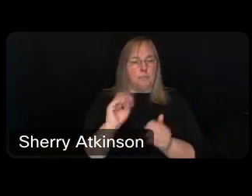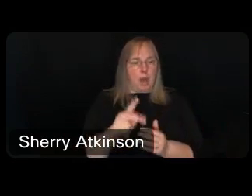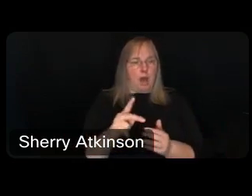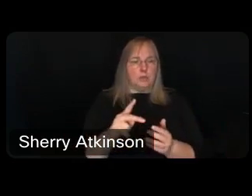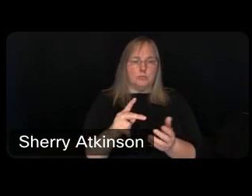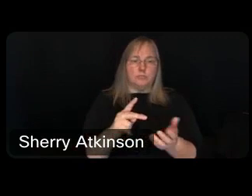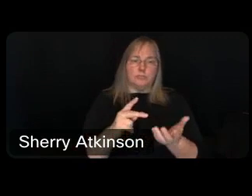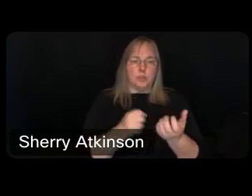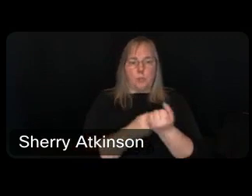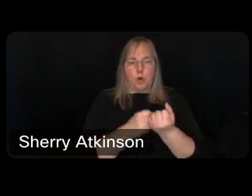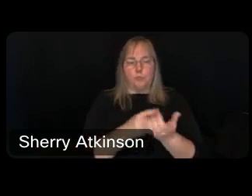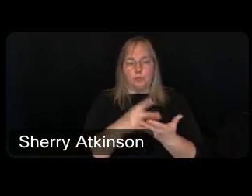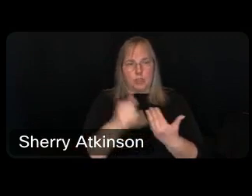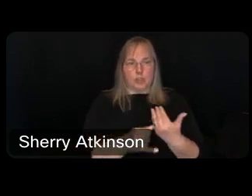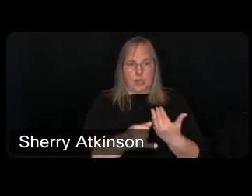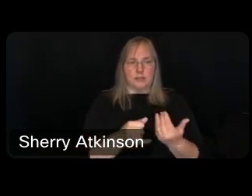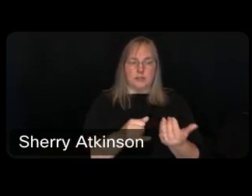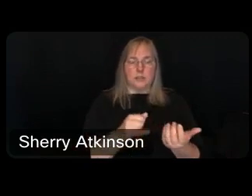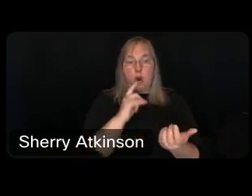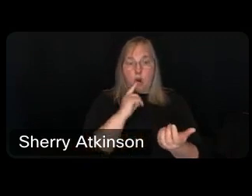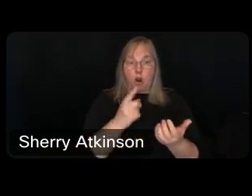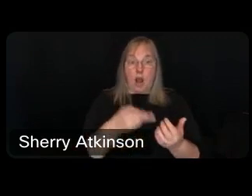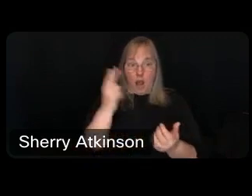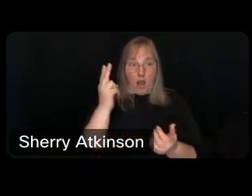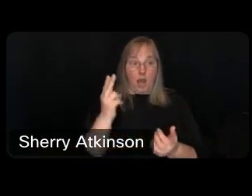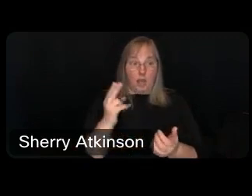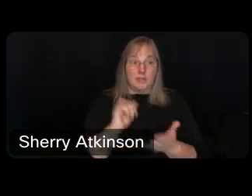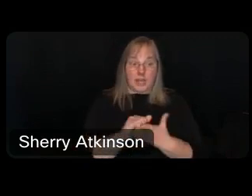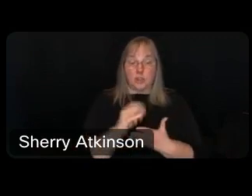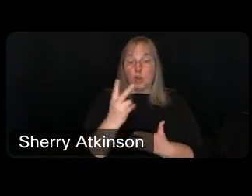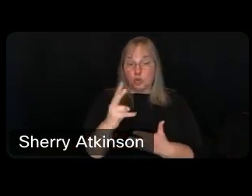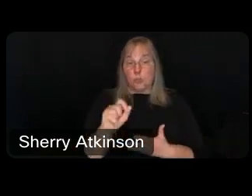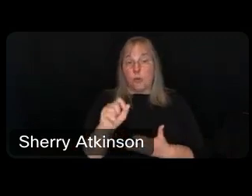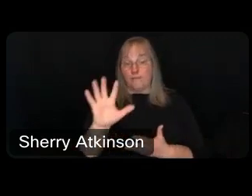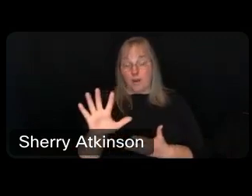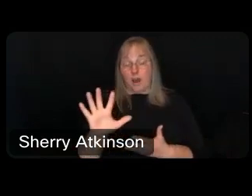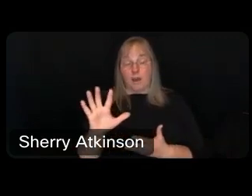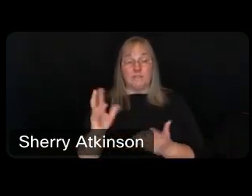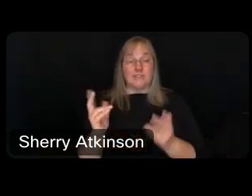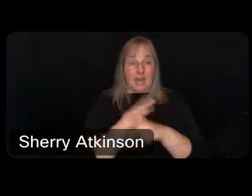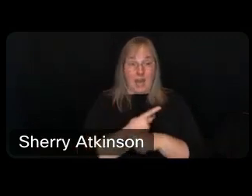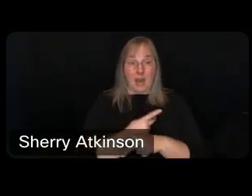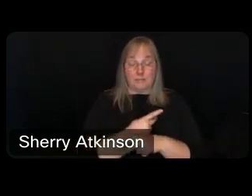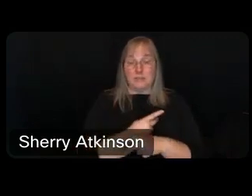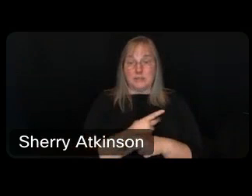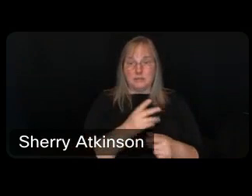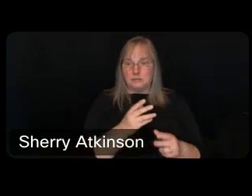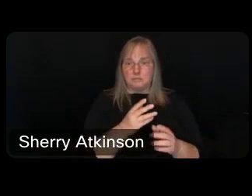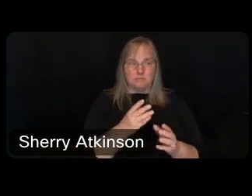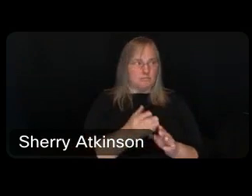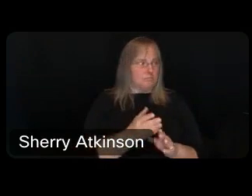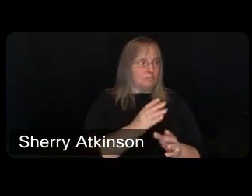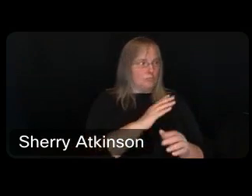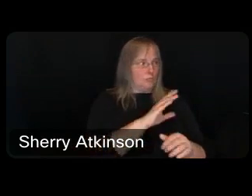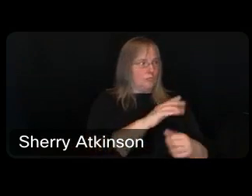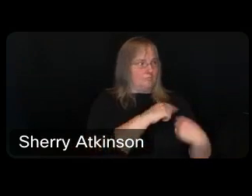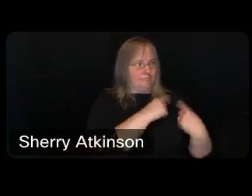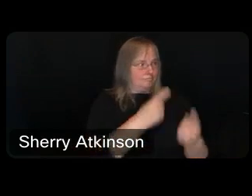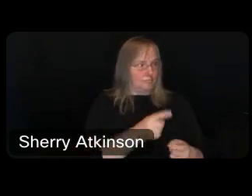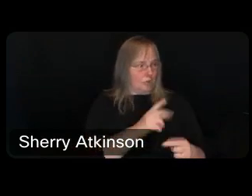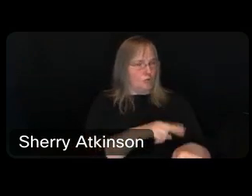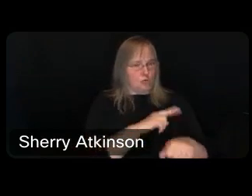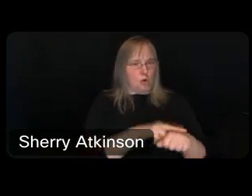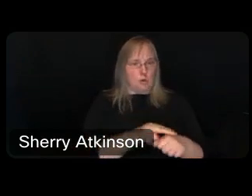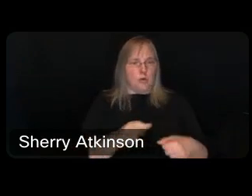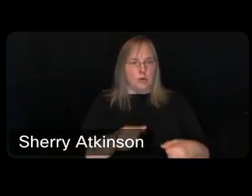of 2.5 to 3 times historical or projected funding capacity at this point there. For FY25,